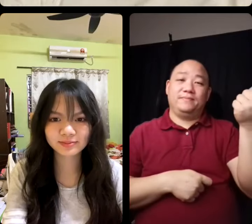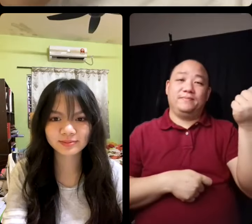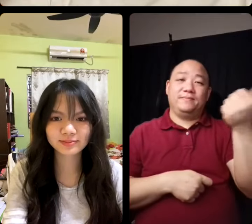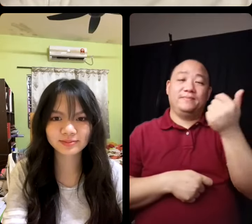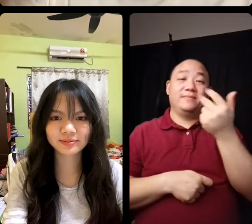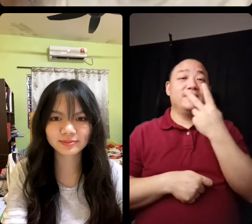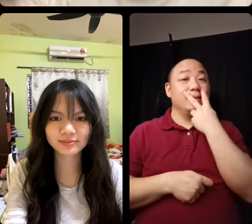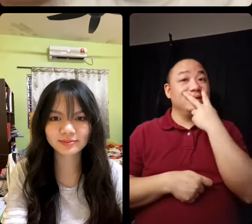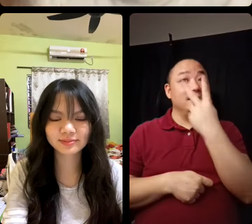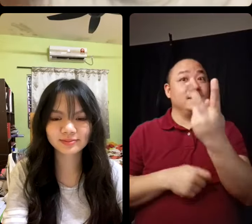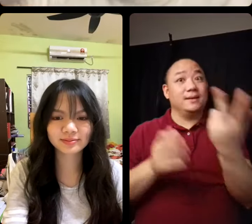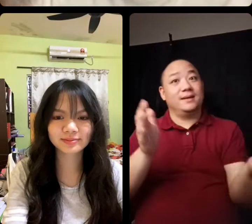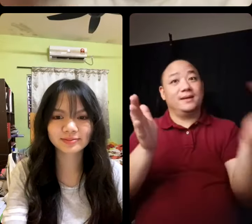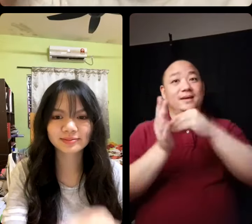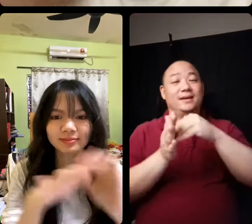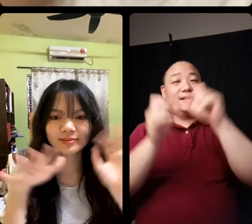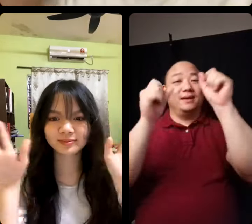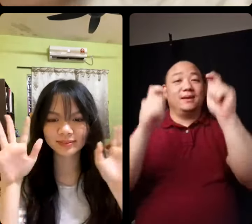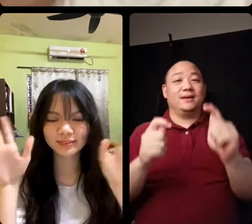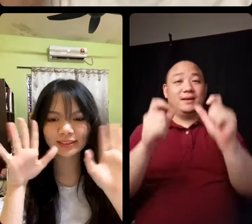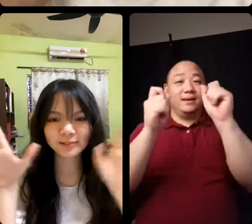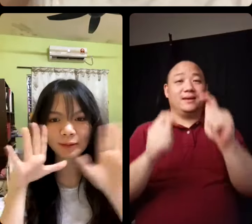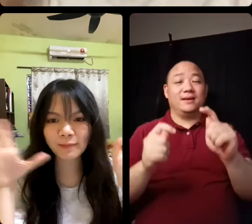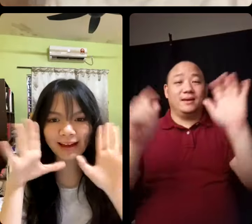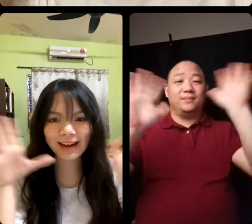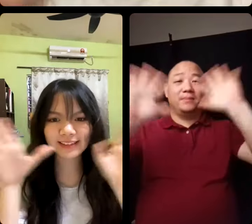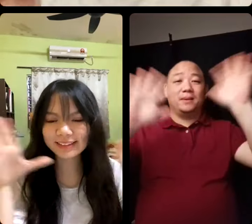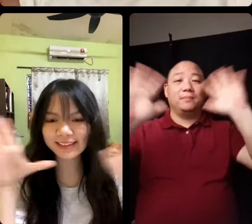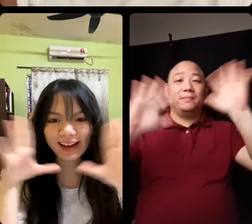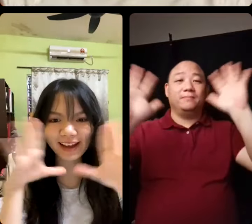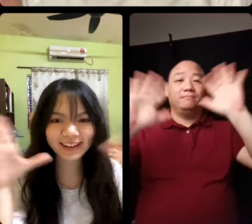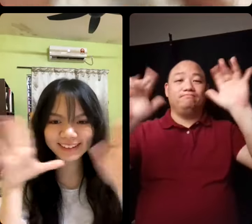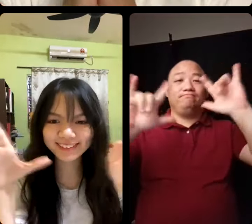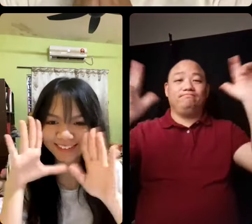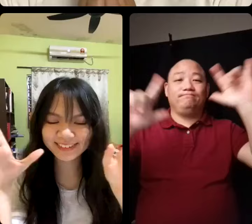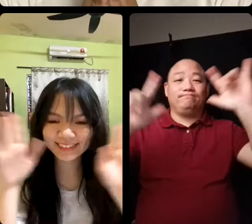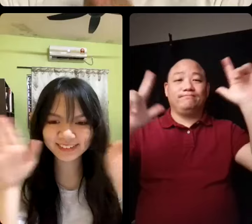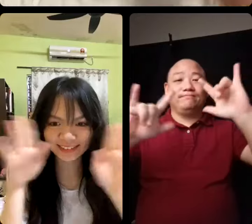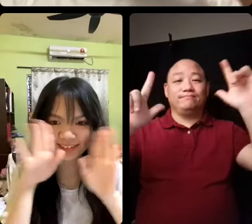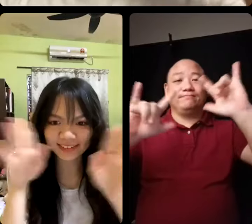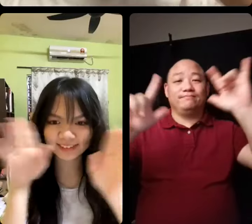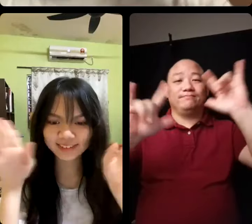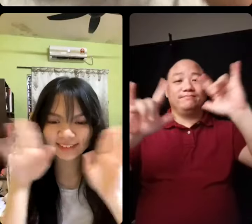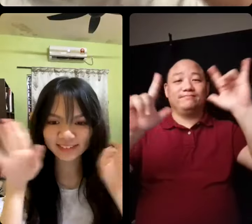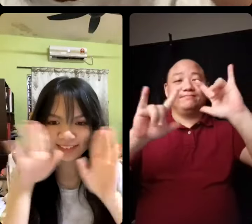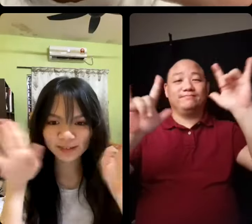again. Thank you for tuning in. Bye-bye, everyone. Bye. Thank you.